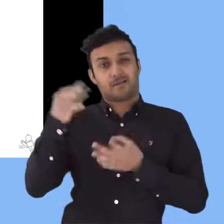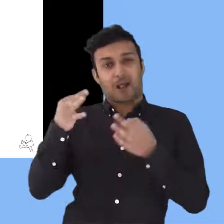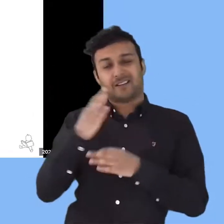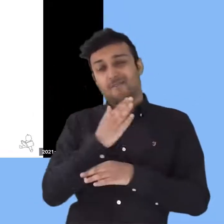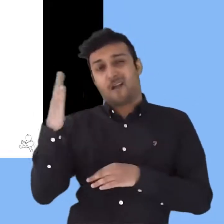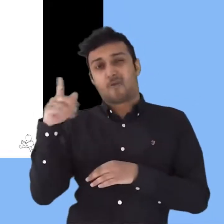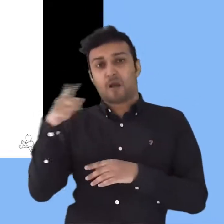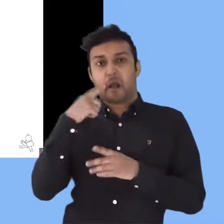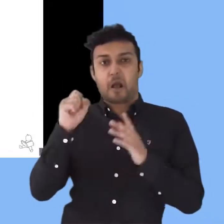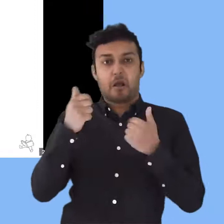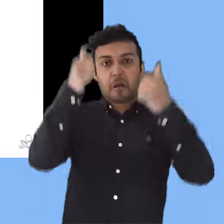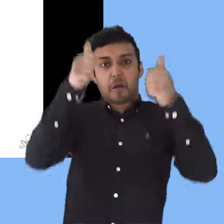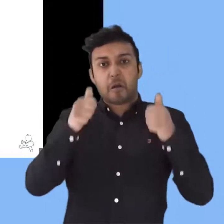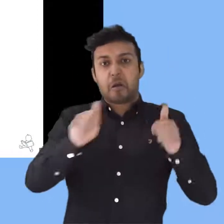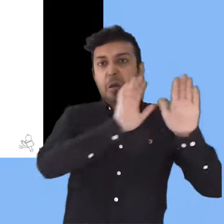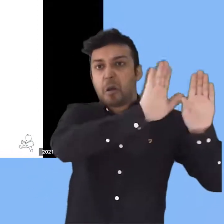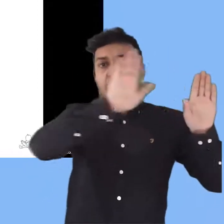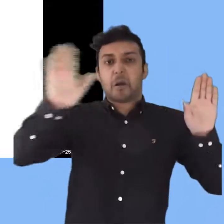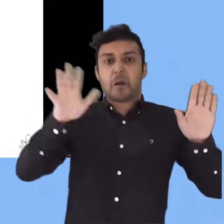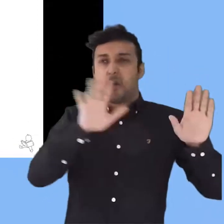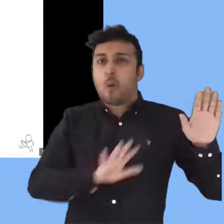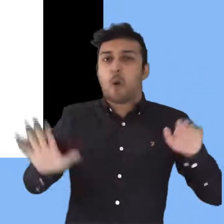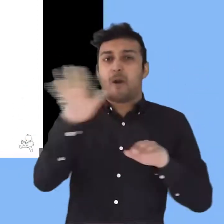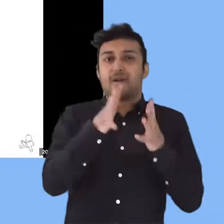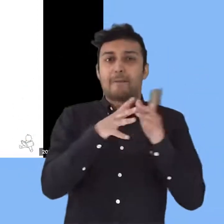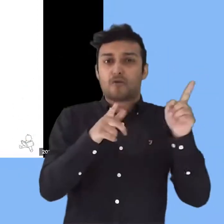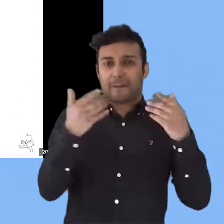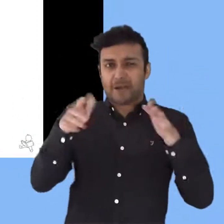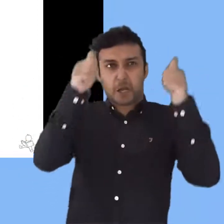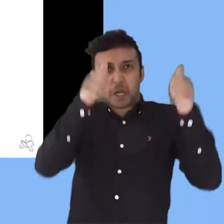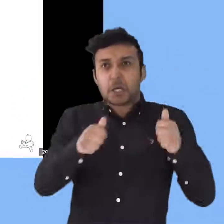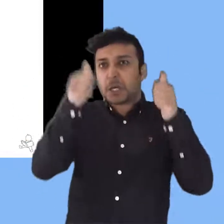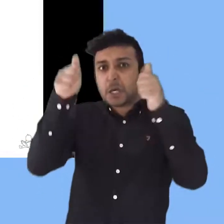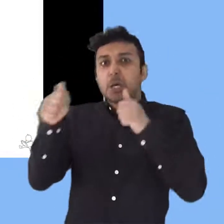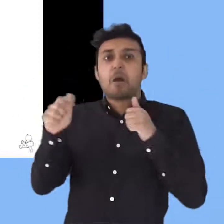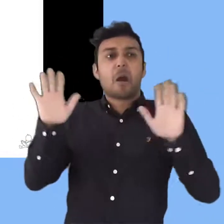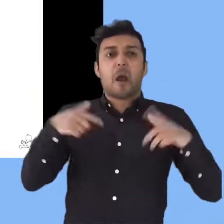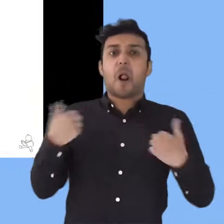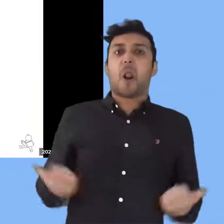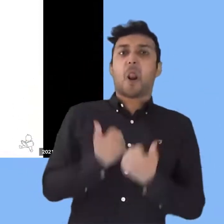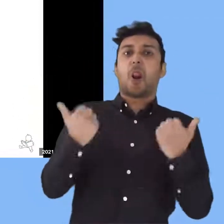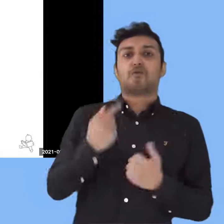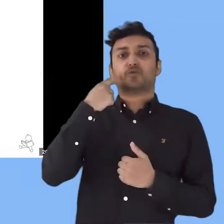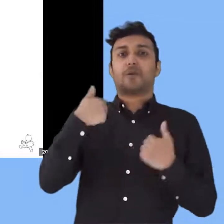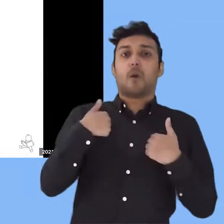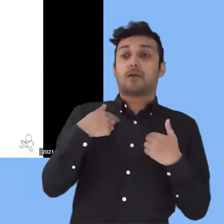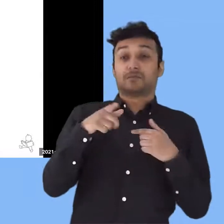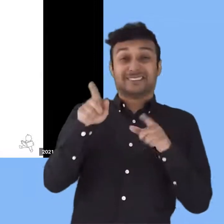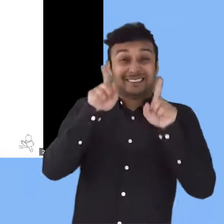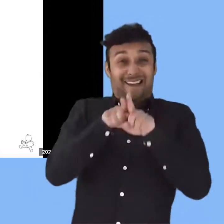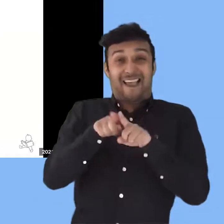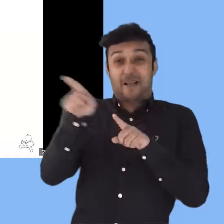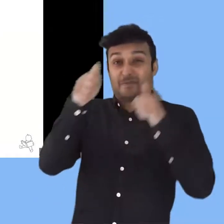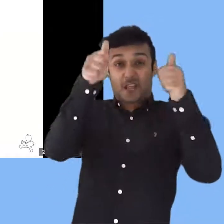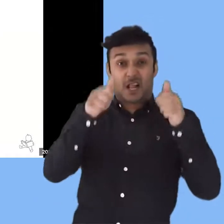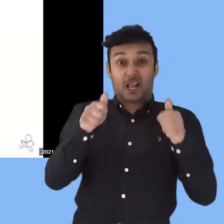signs were put up all over America in recent years, but they've also made their way over to the English context. So these signs were put